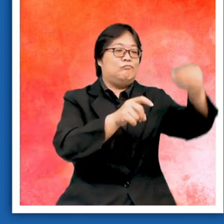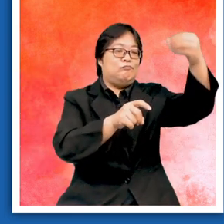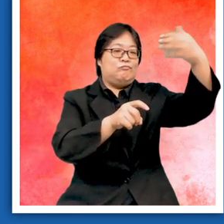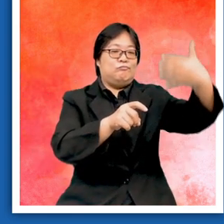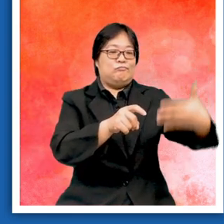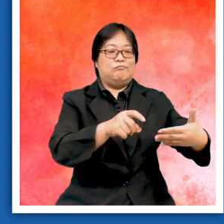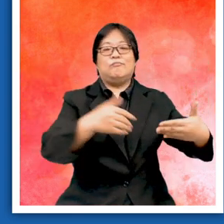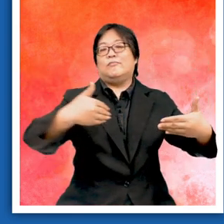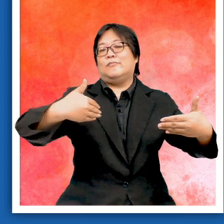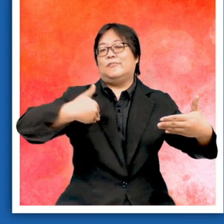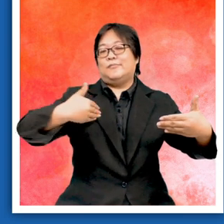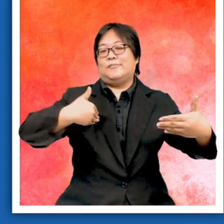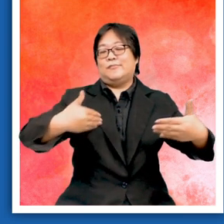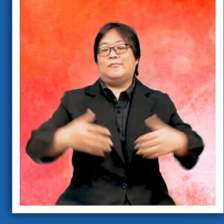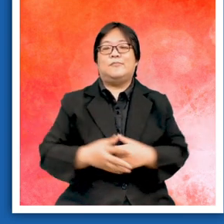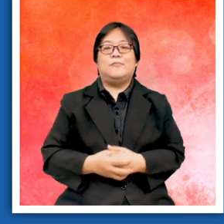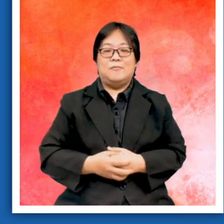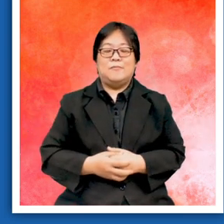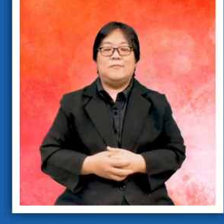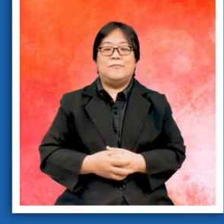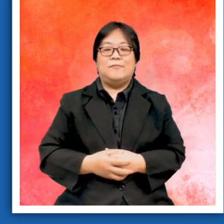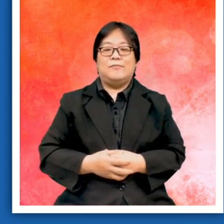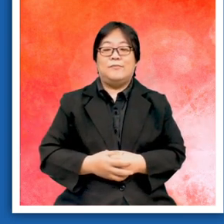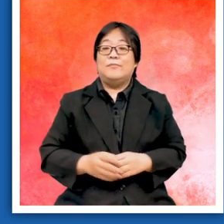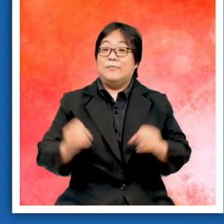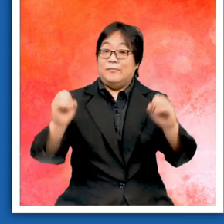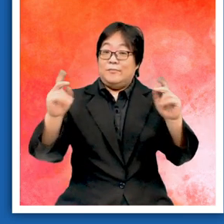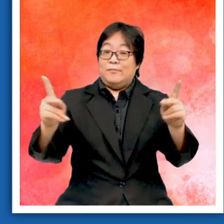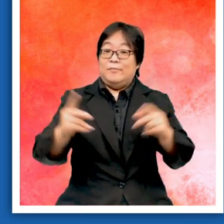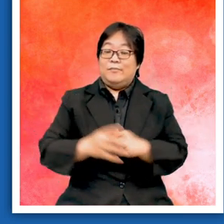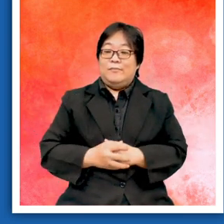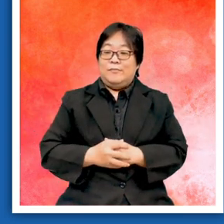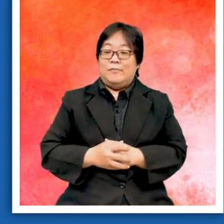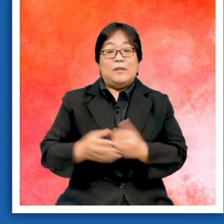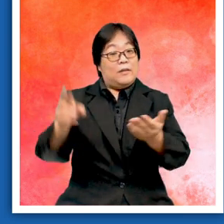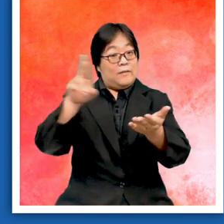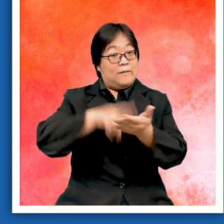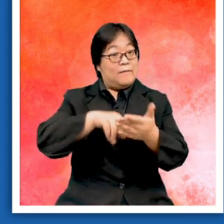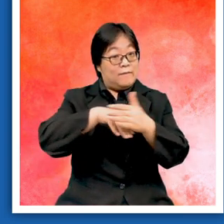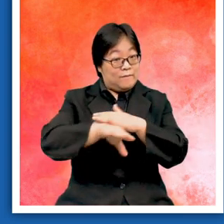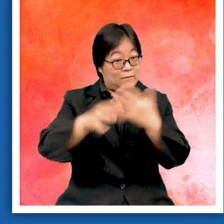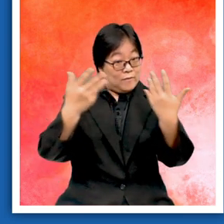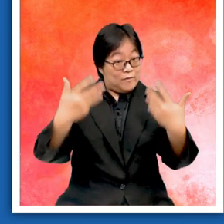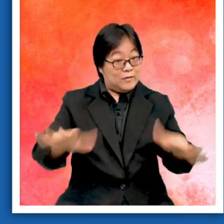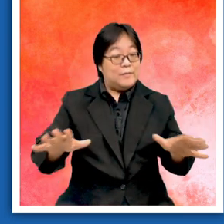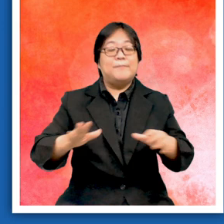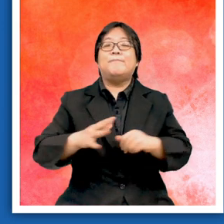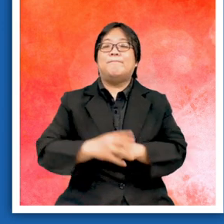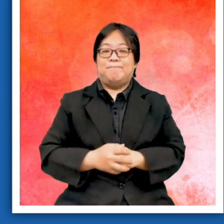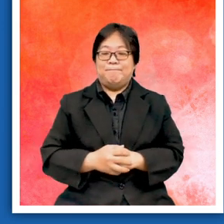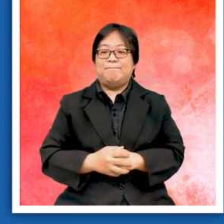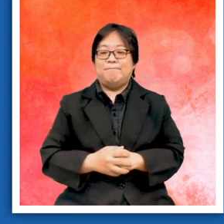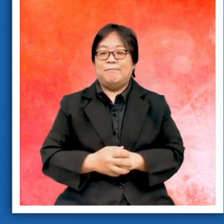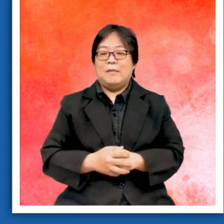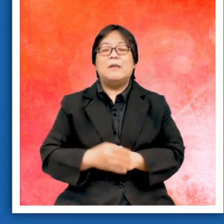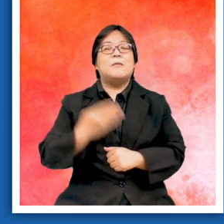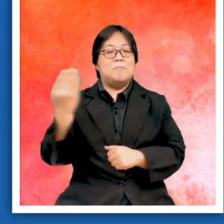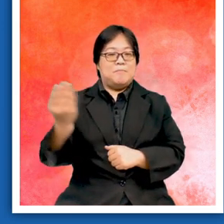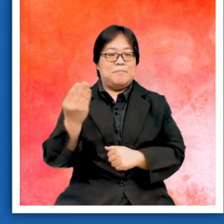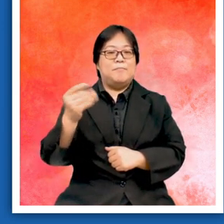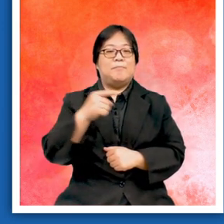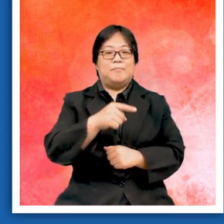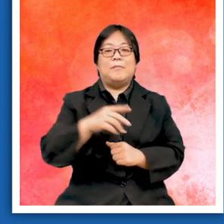see the course. Right, once you log in, by default, the